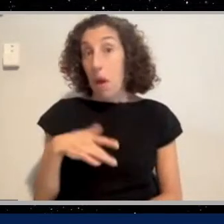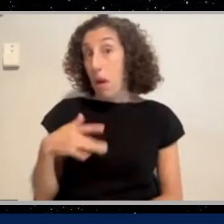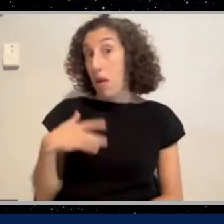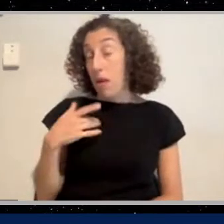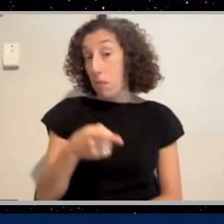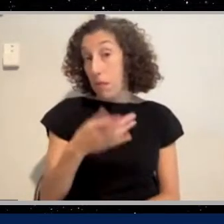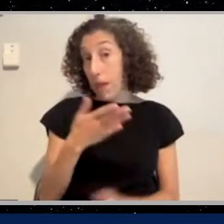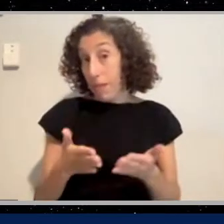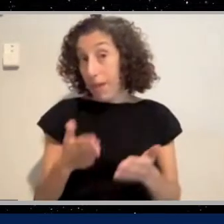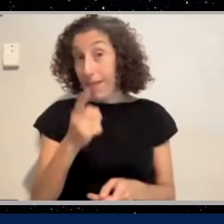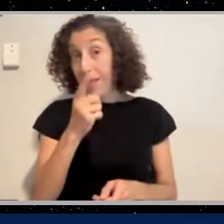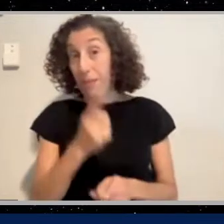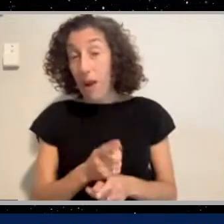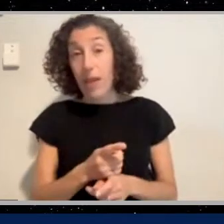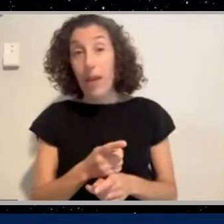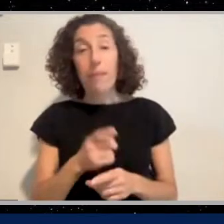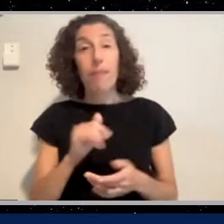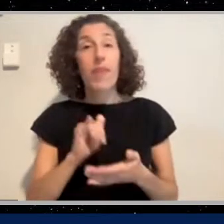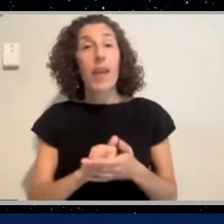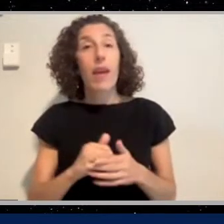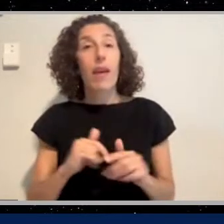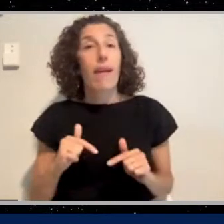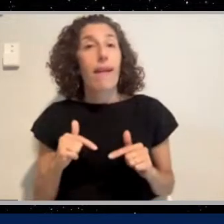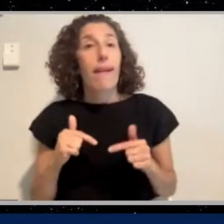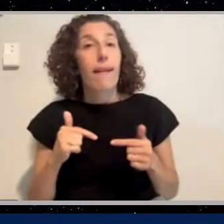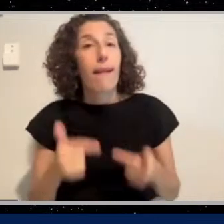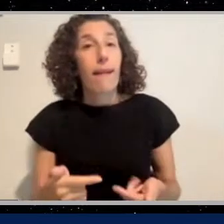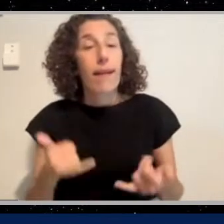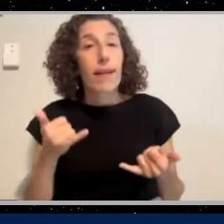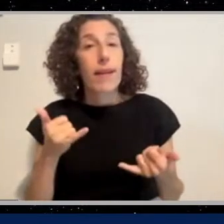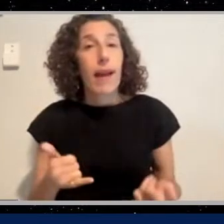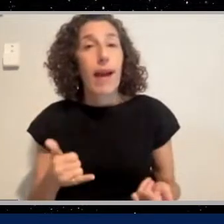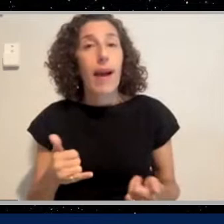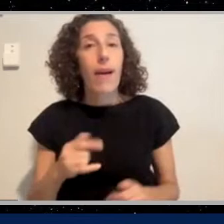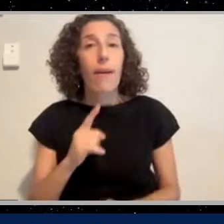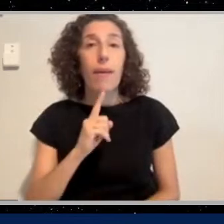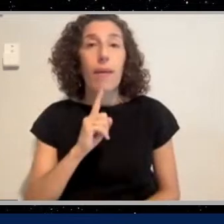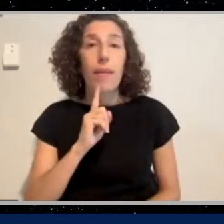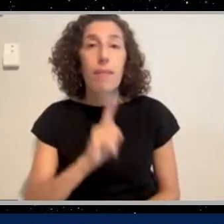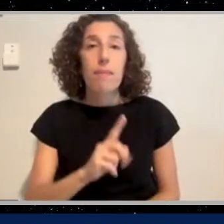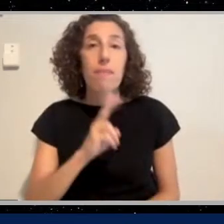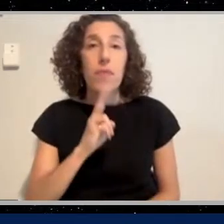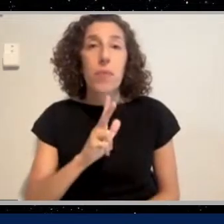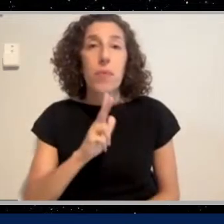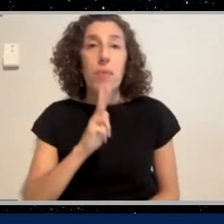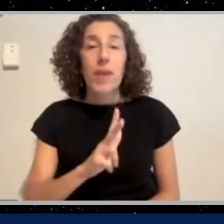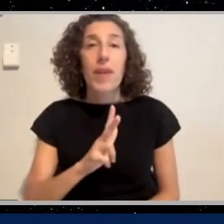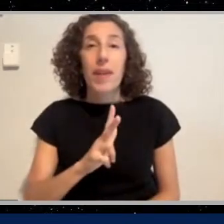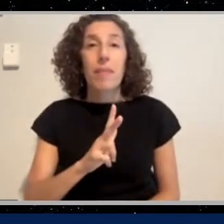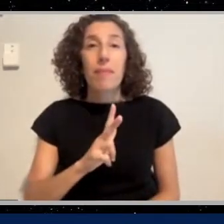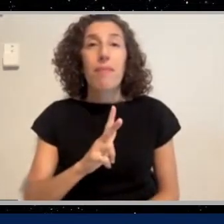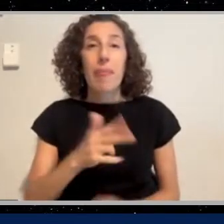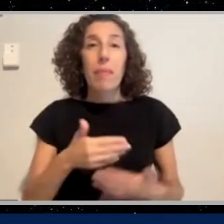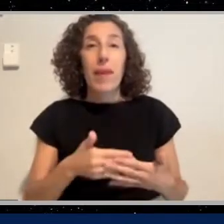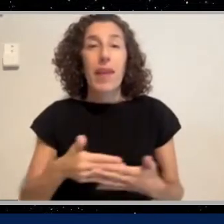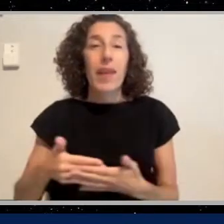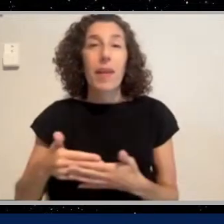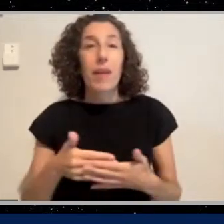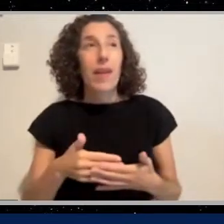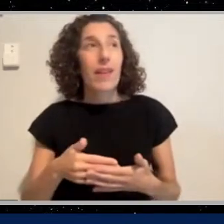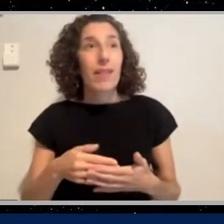age of that next crew that will actually get a chance to go. And he's like, you're going to come with me. And I'm